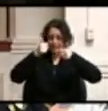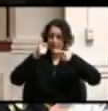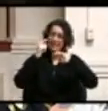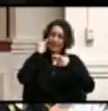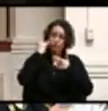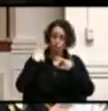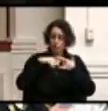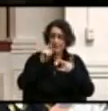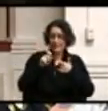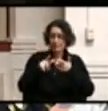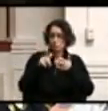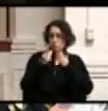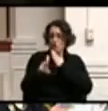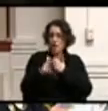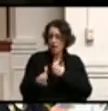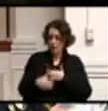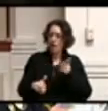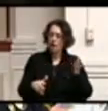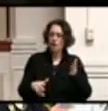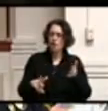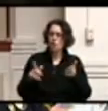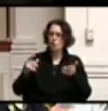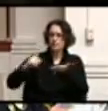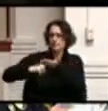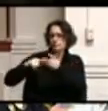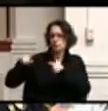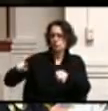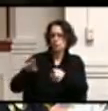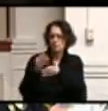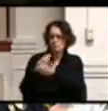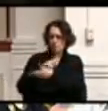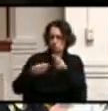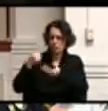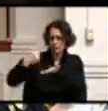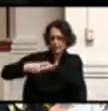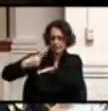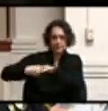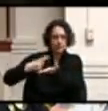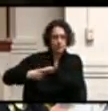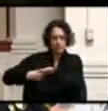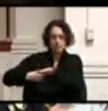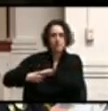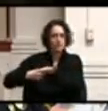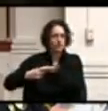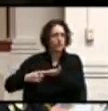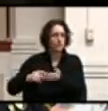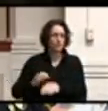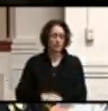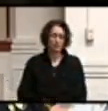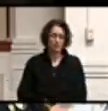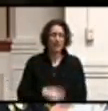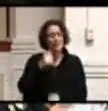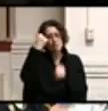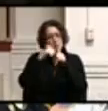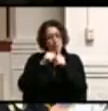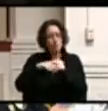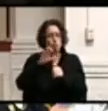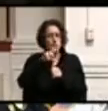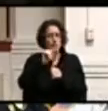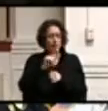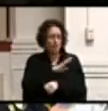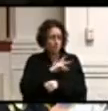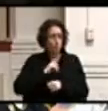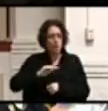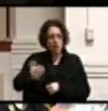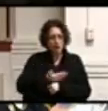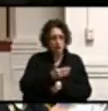cuts. And then to take this, you hire the town manager and the department heads to run the divisions, and I